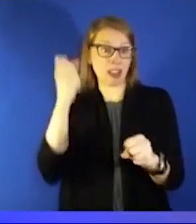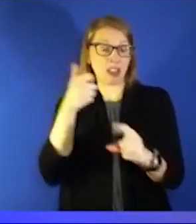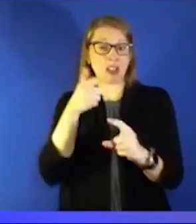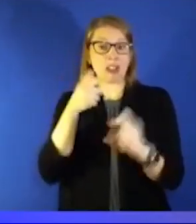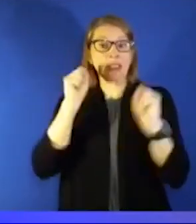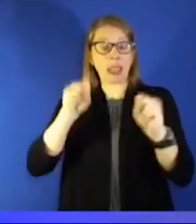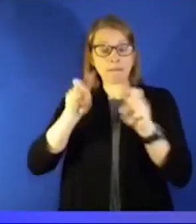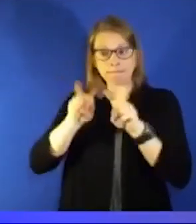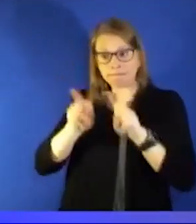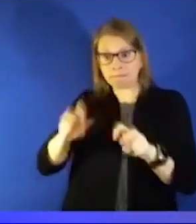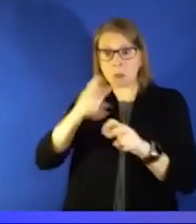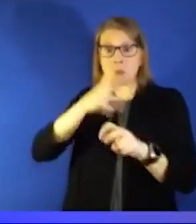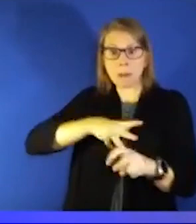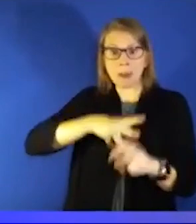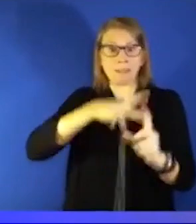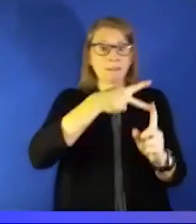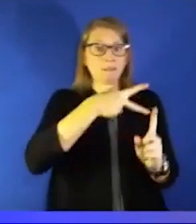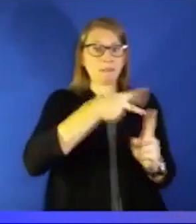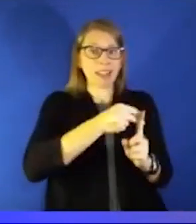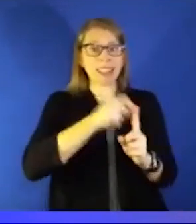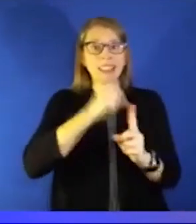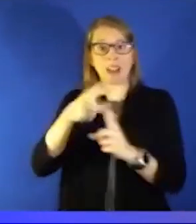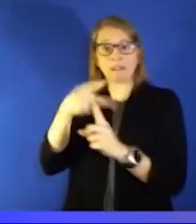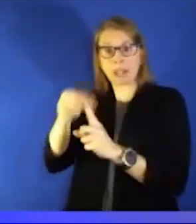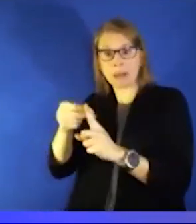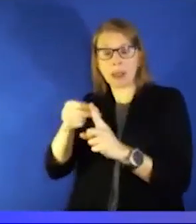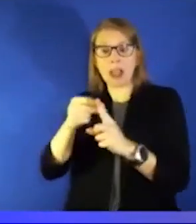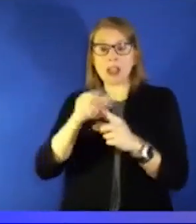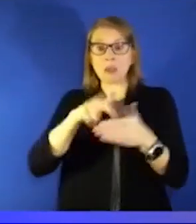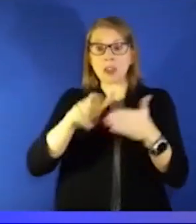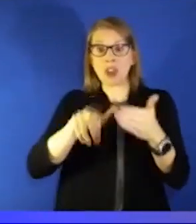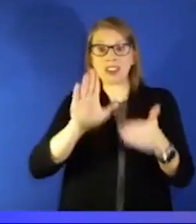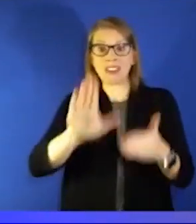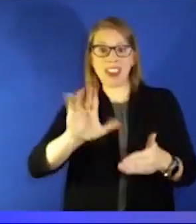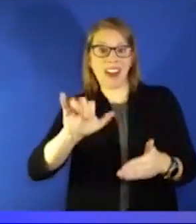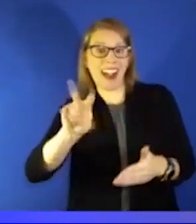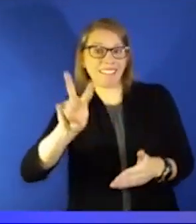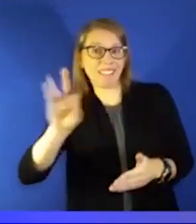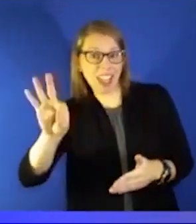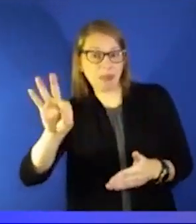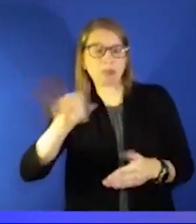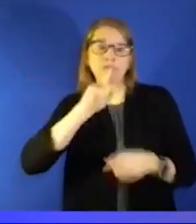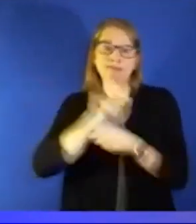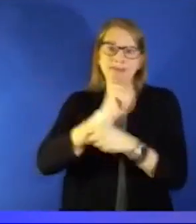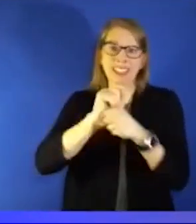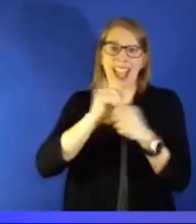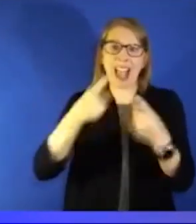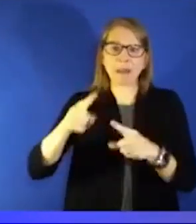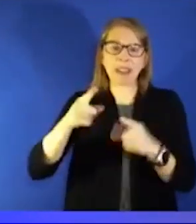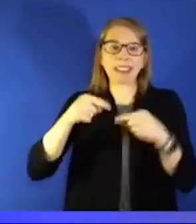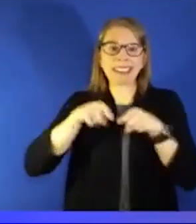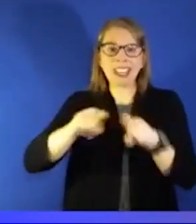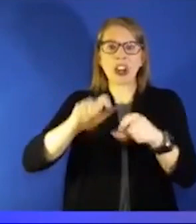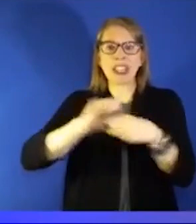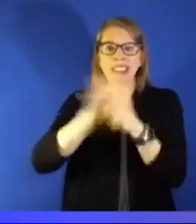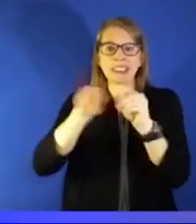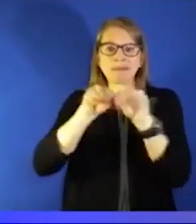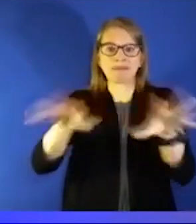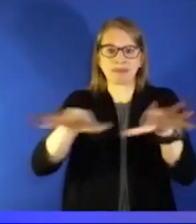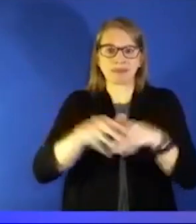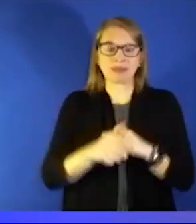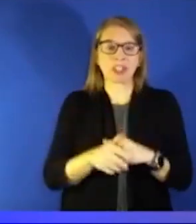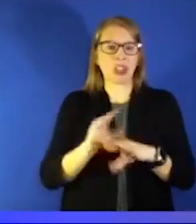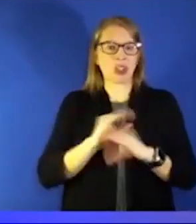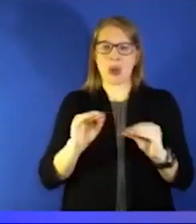and unvaccinated and the outcome of their IVF, because that's certainly been going on during the pandemic, and there's no difference. So there's no difference in